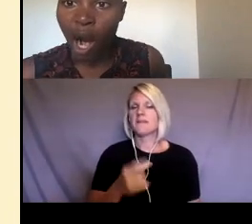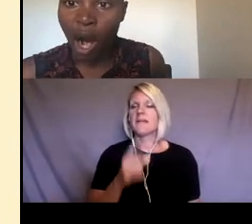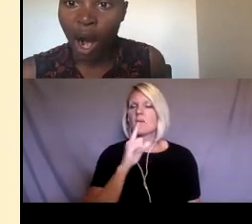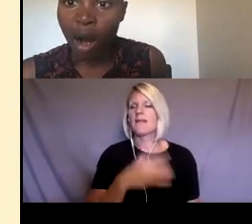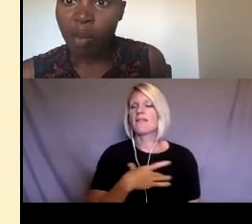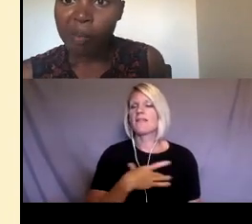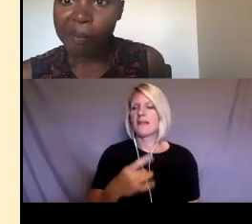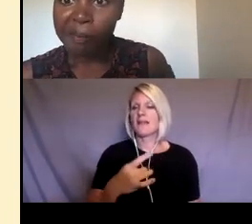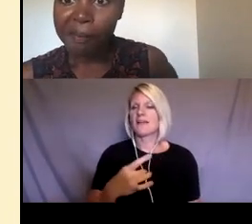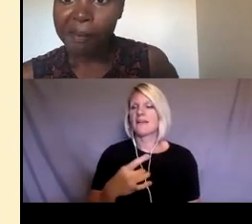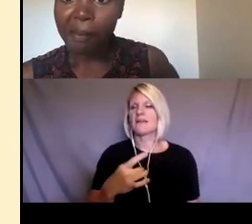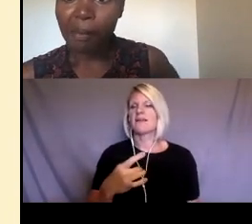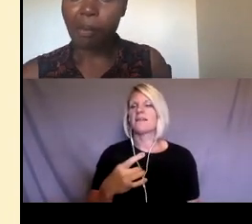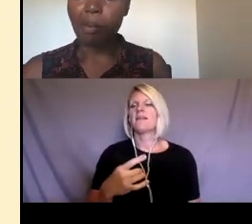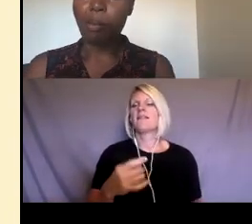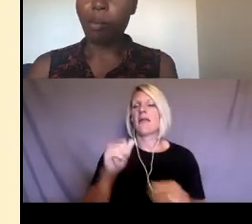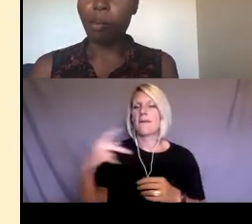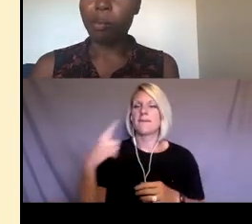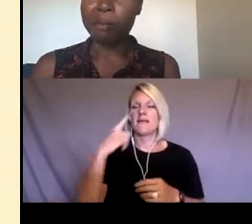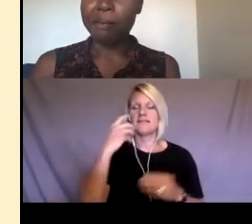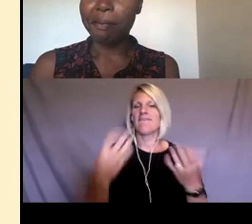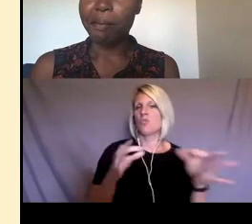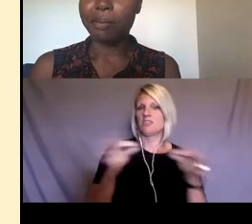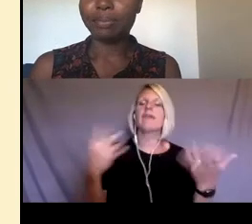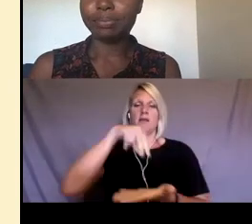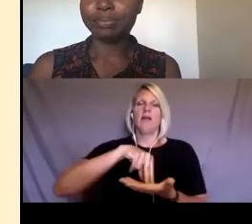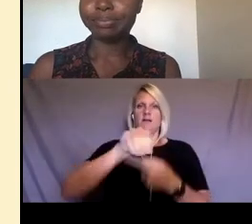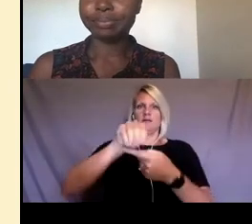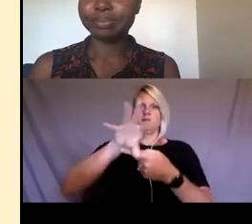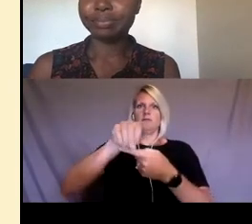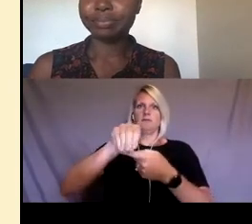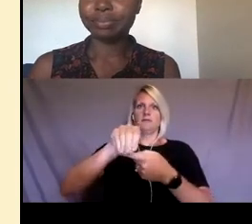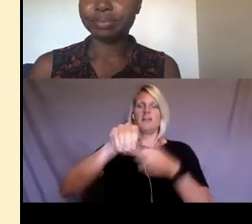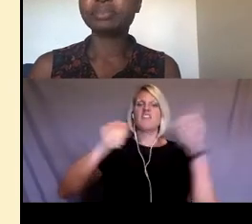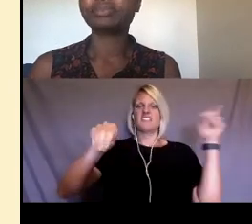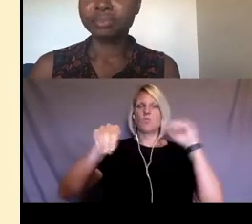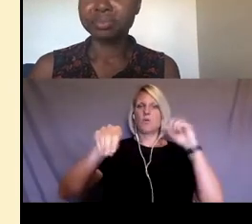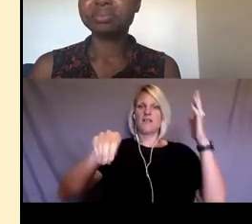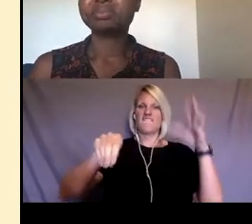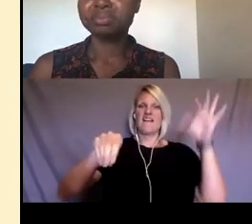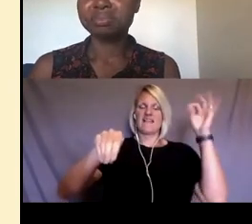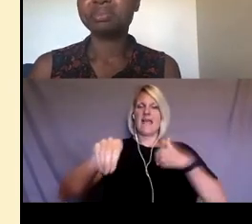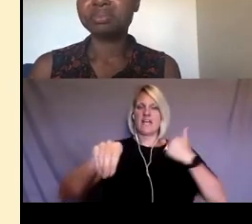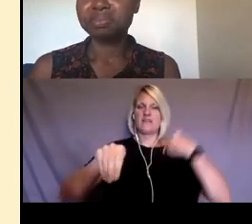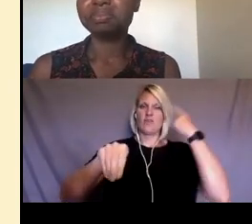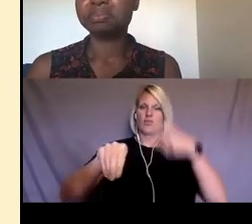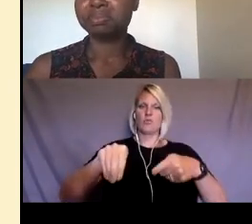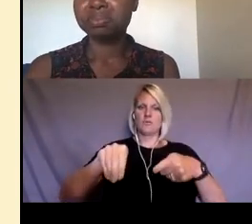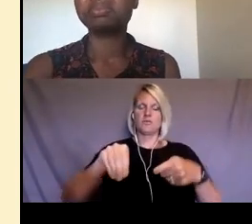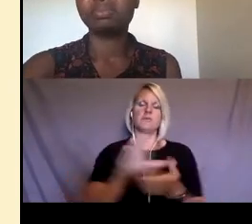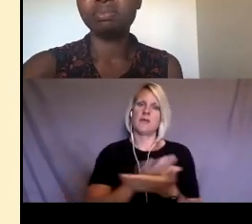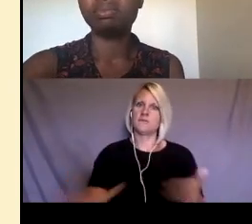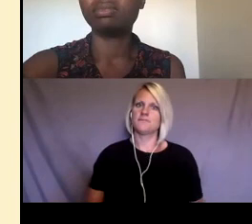too. So if you take a picture and you're standing somewhere, then it'll find the address for you. So that's super